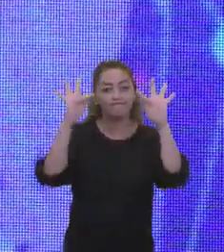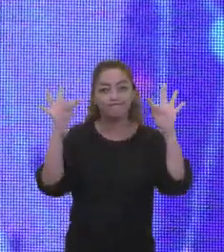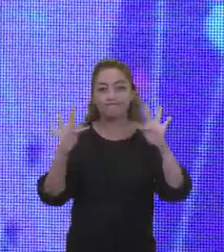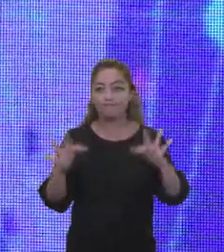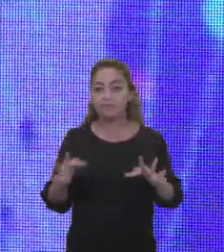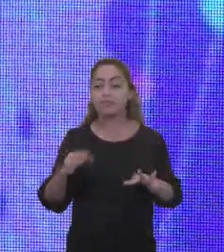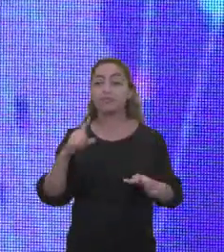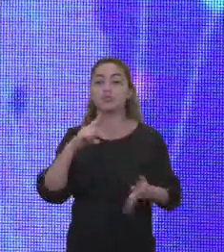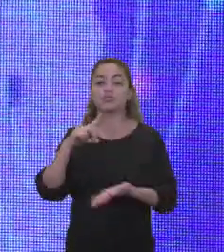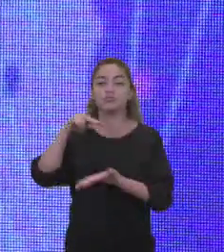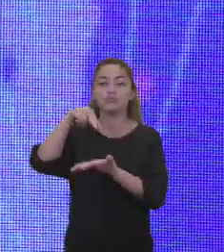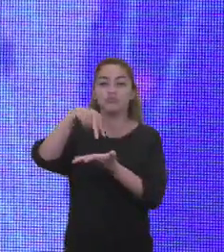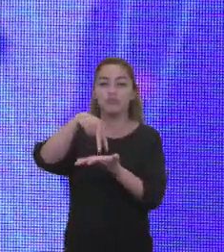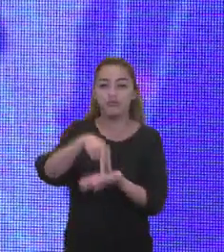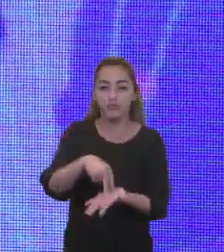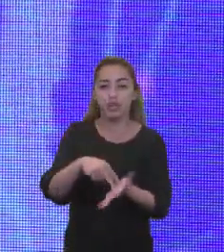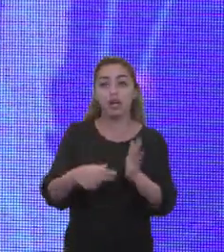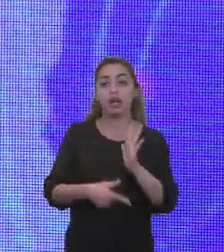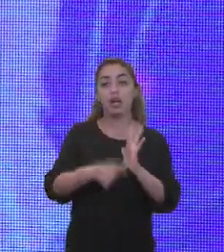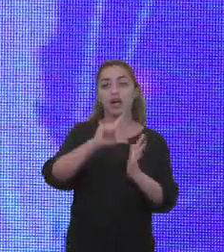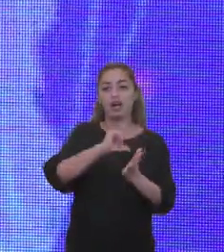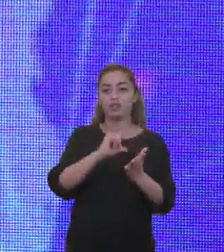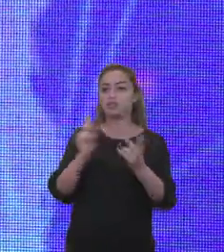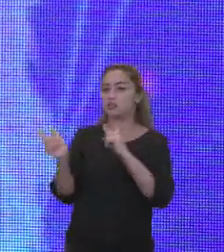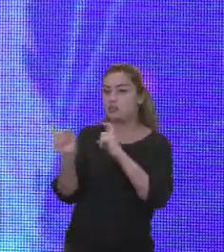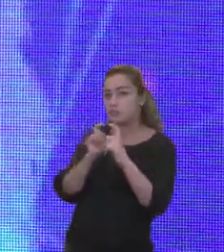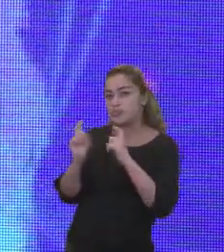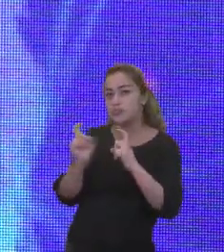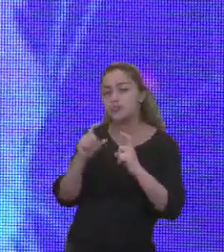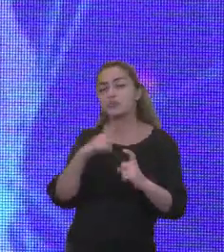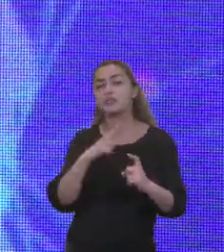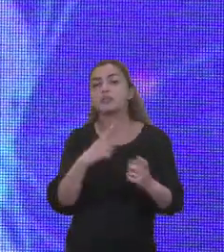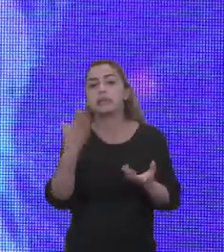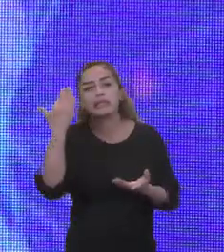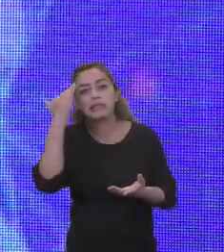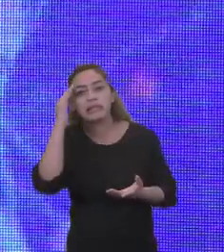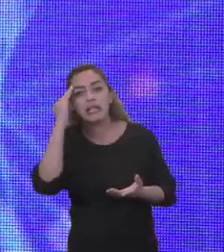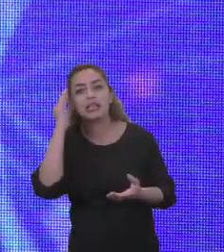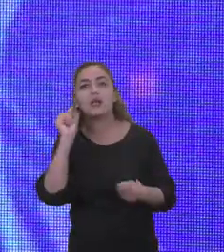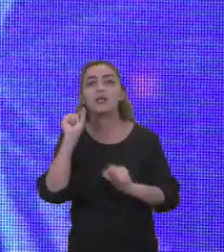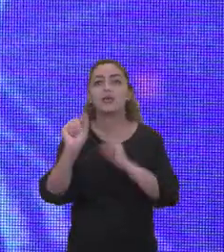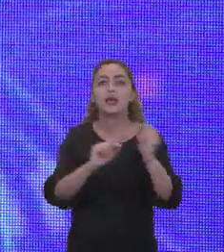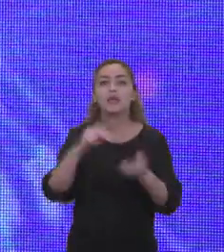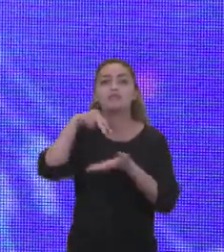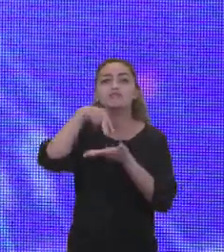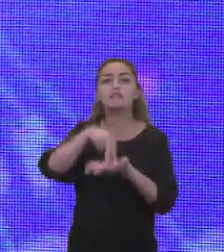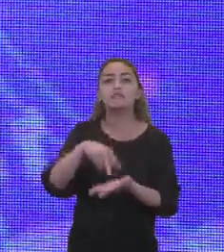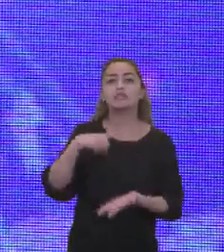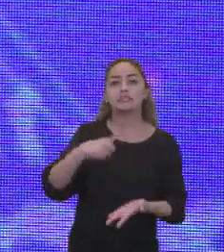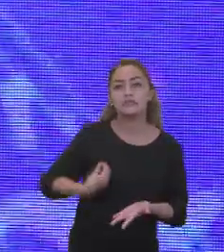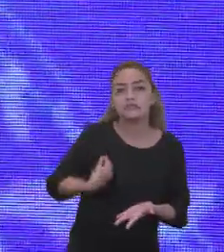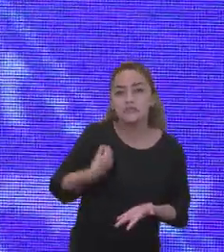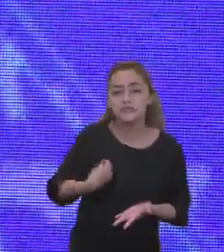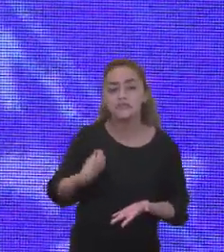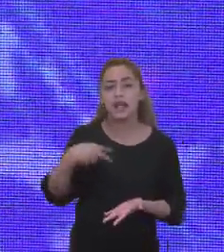very, very happy of having the previous call with Alberto to understand, yes, this is